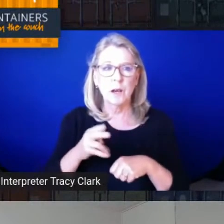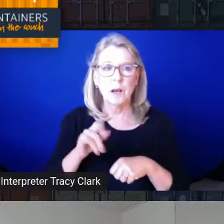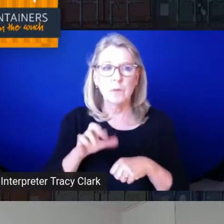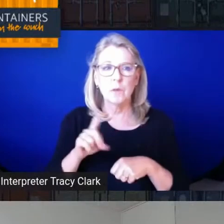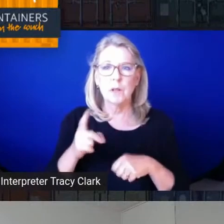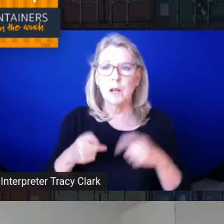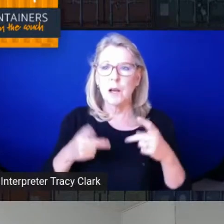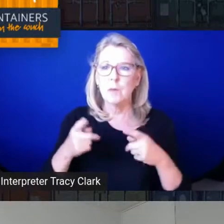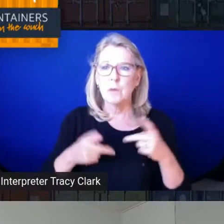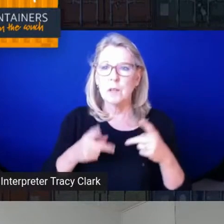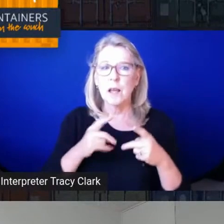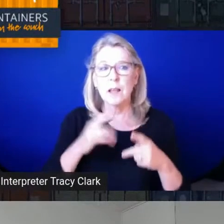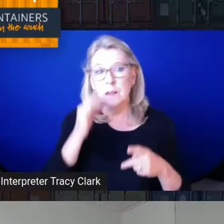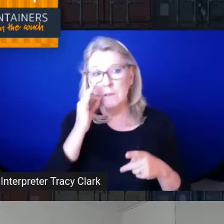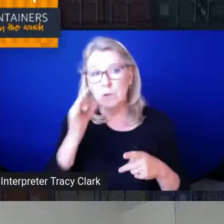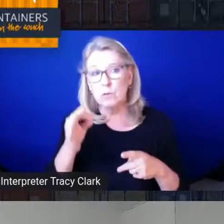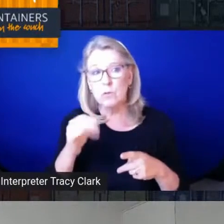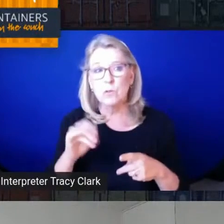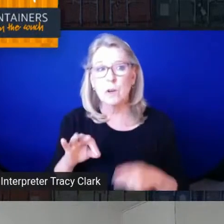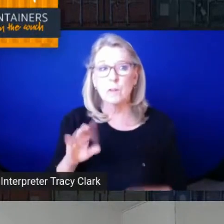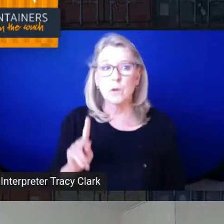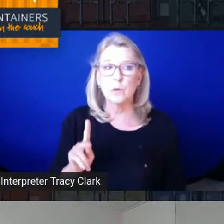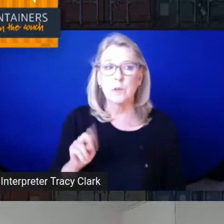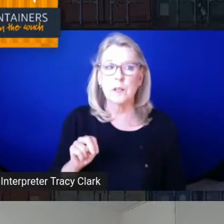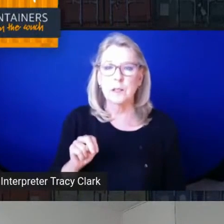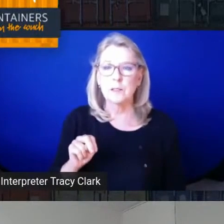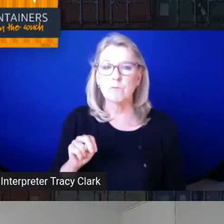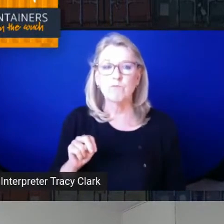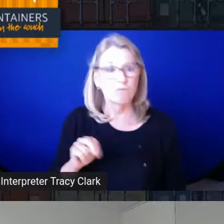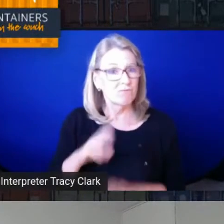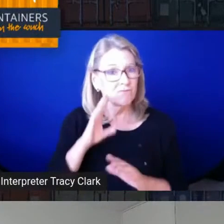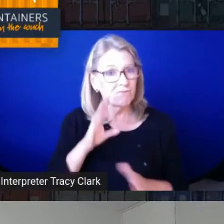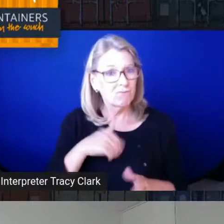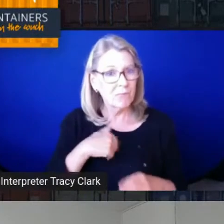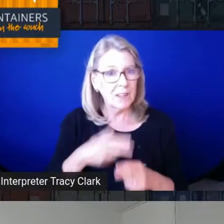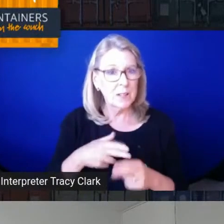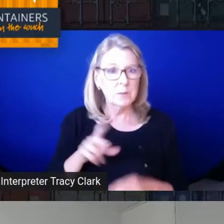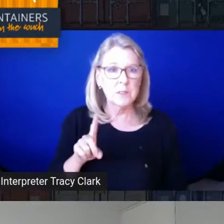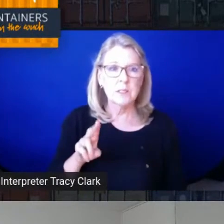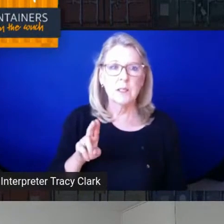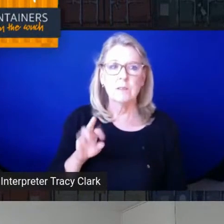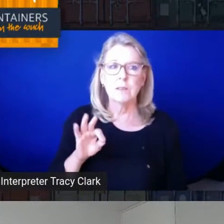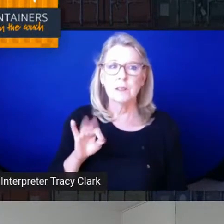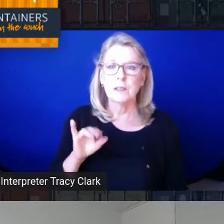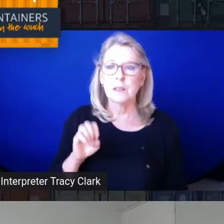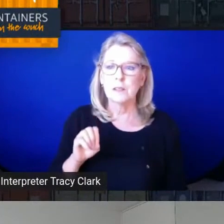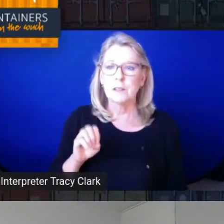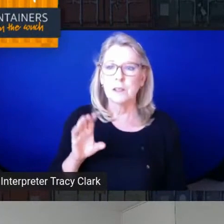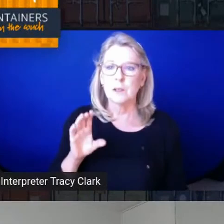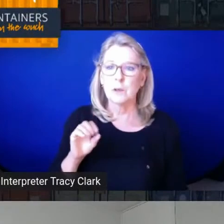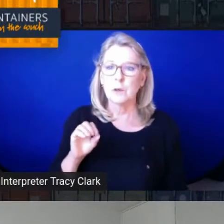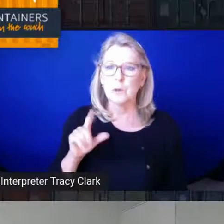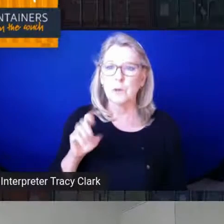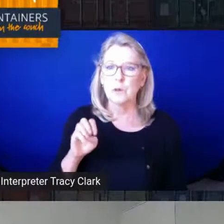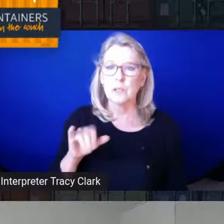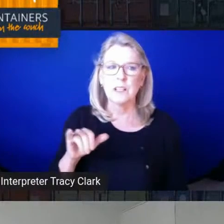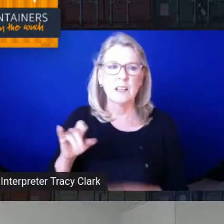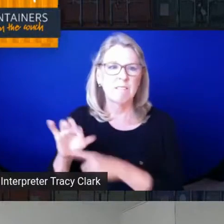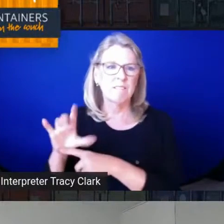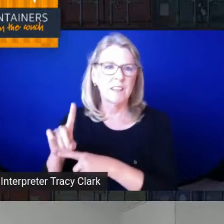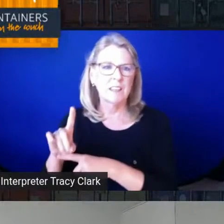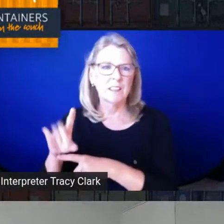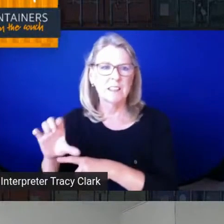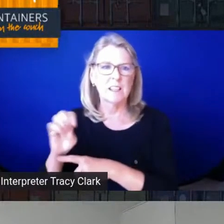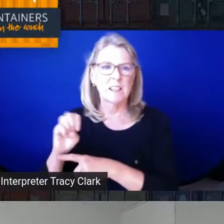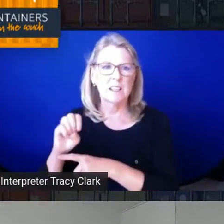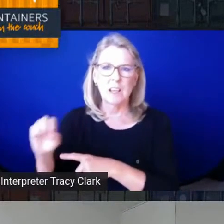Awesome. So my name is Duffy Cooley. I'm the field CTO at Isovalent, which means that I help a lot of our customers